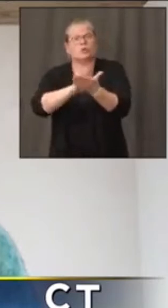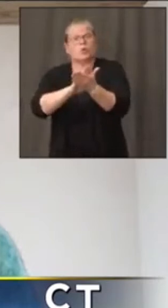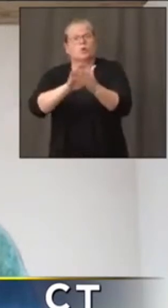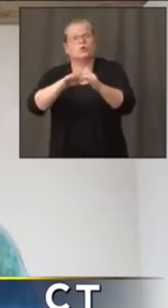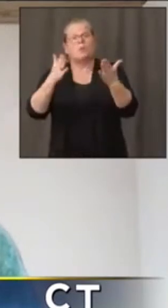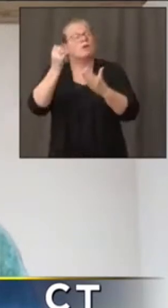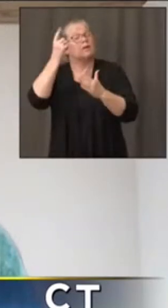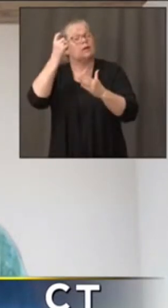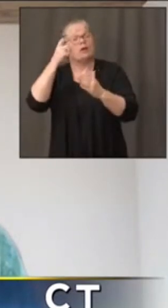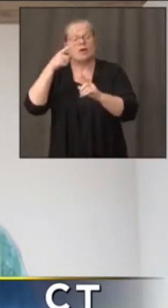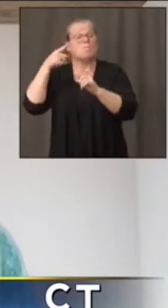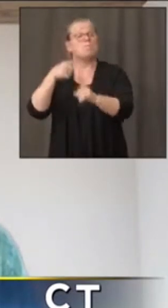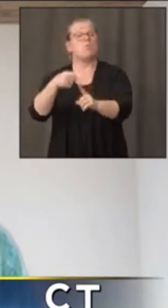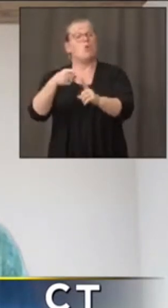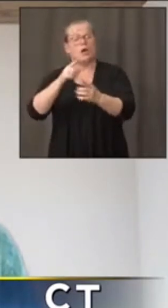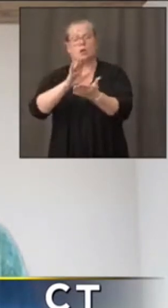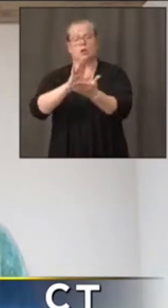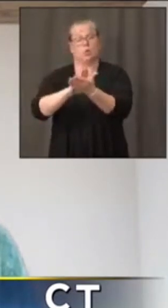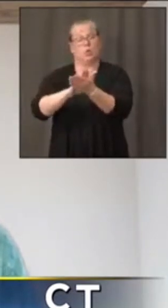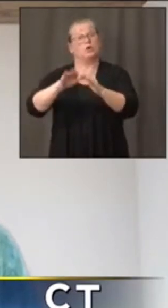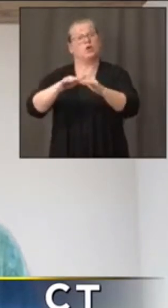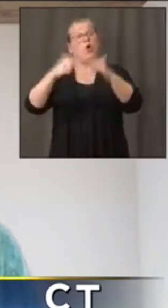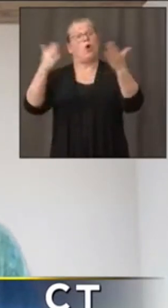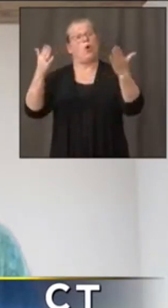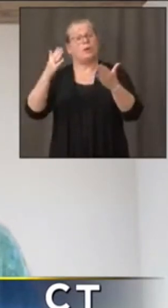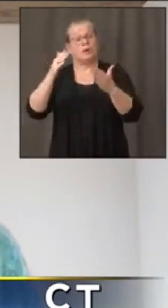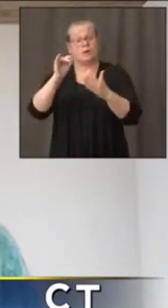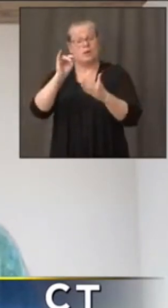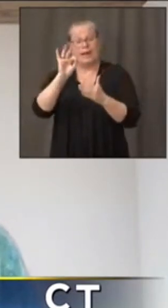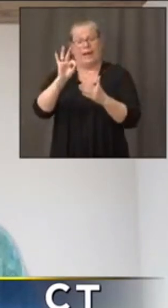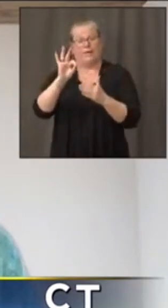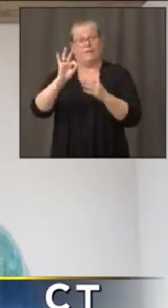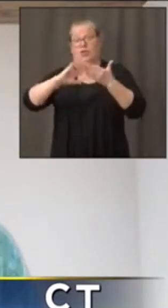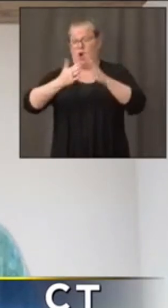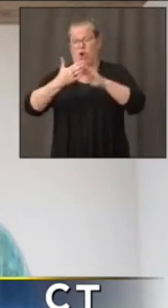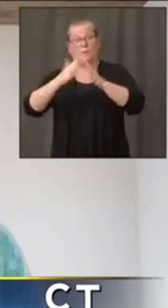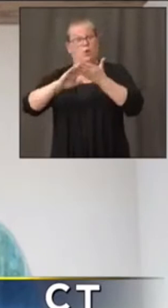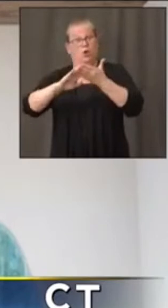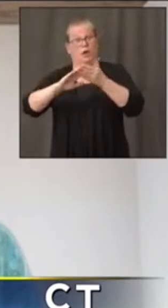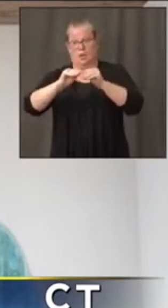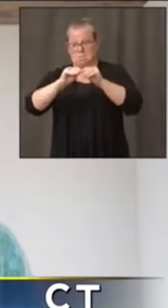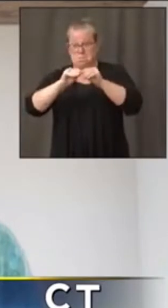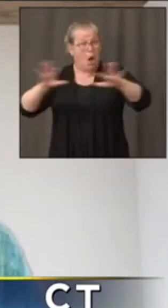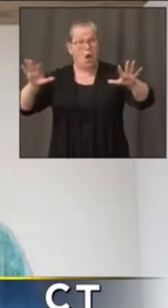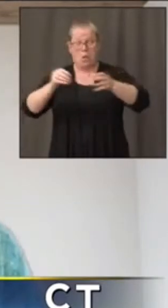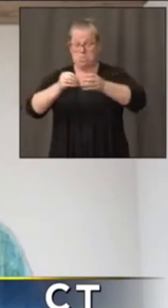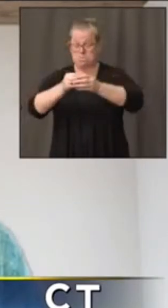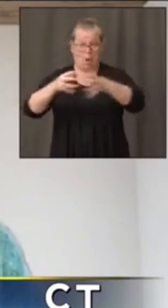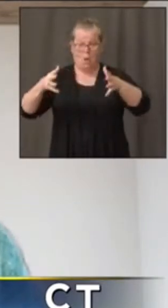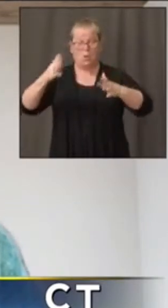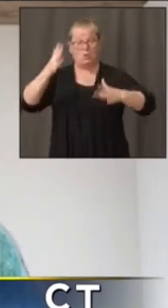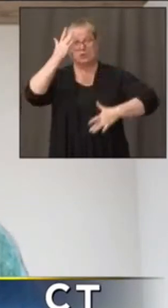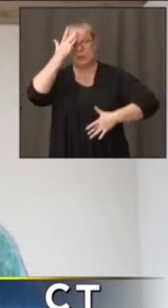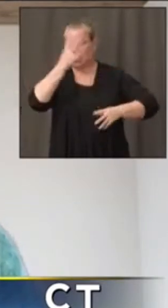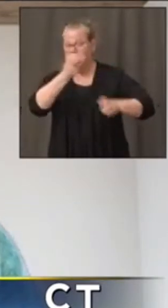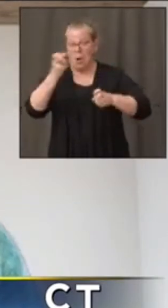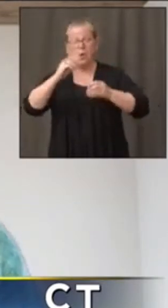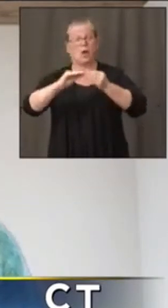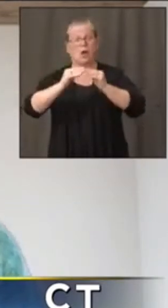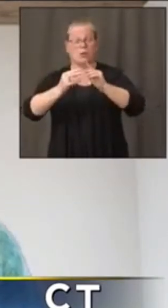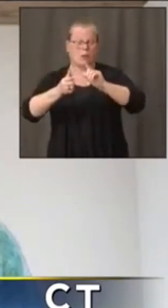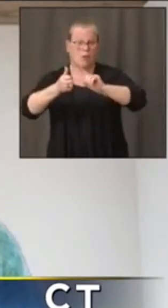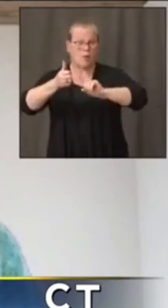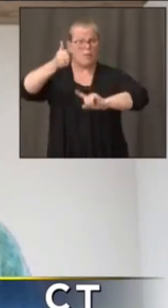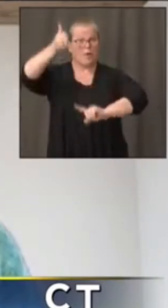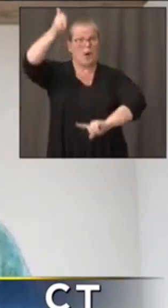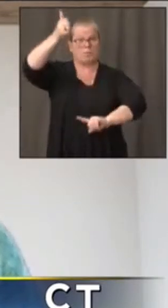widespread community transmission OCO good 19 that's really clear how to determine when that happens